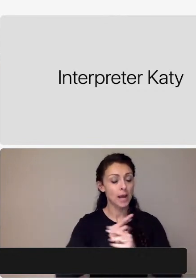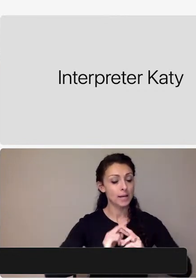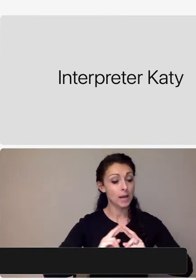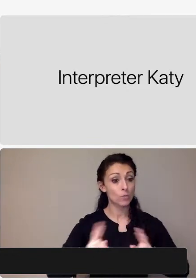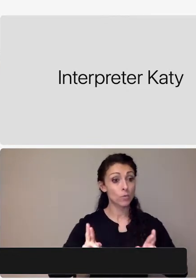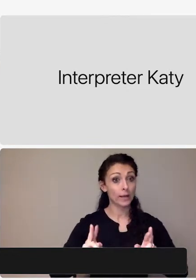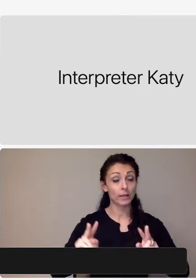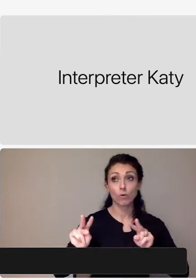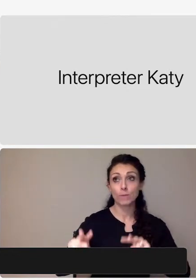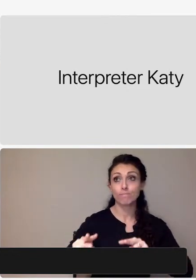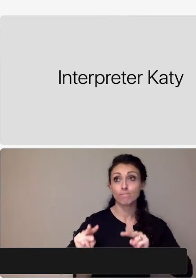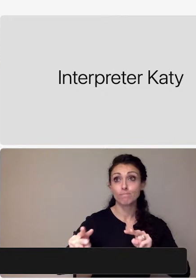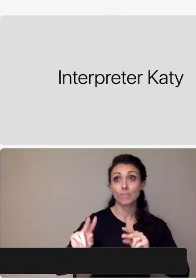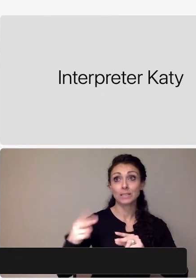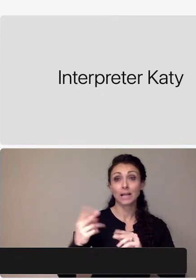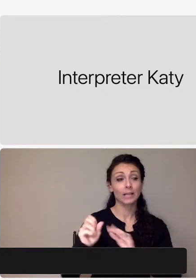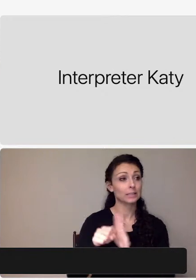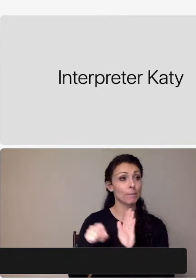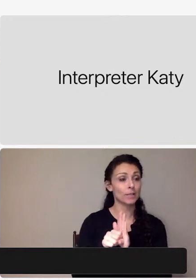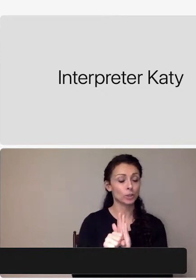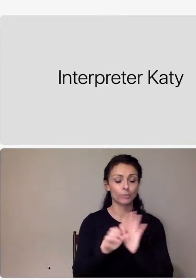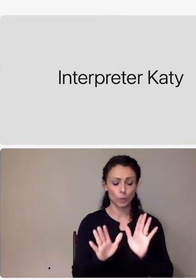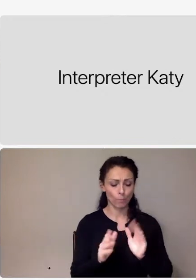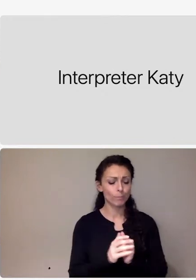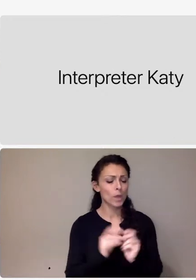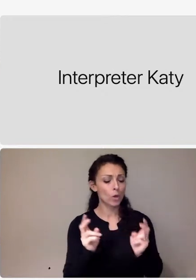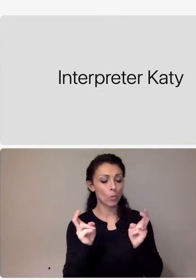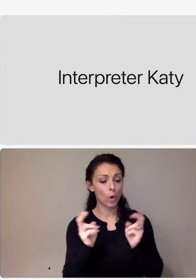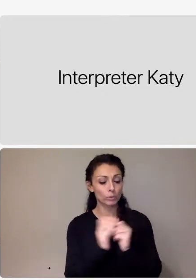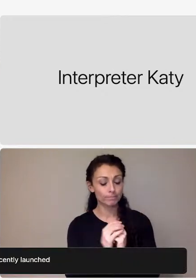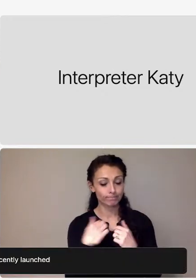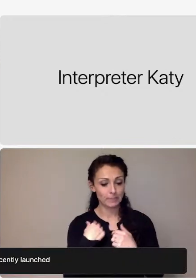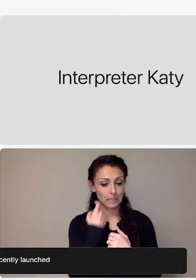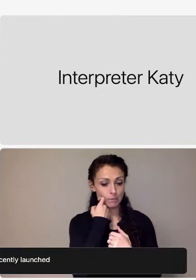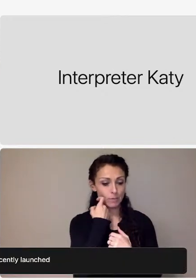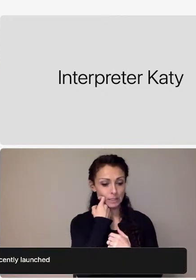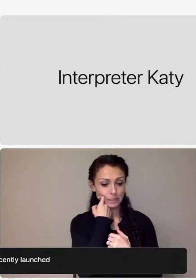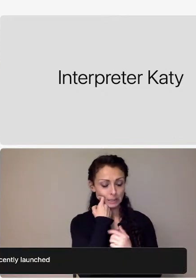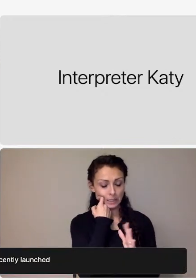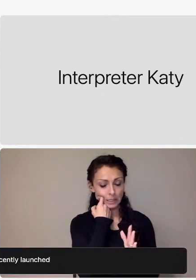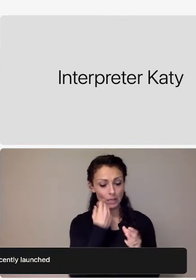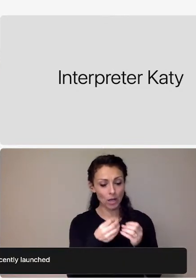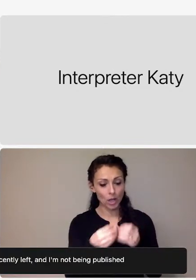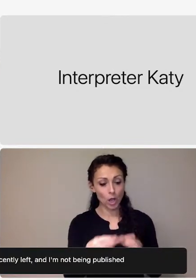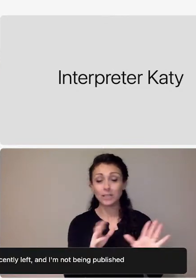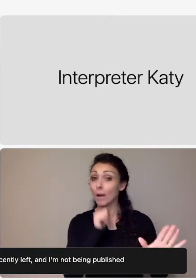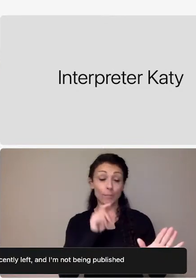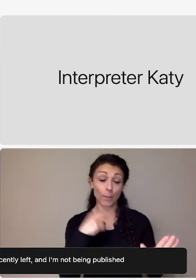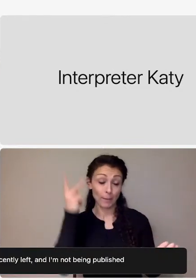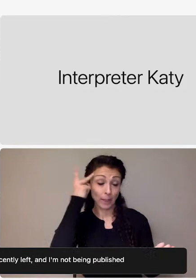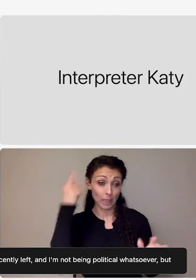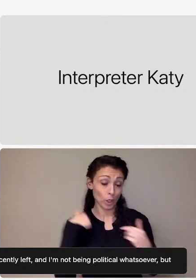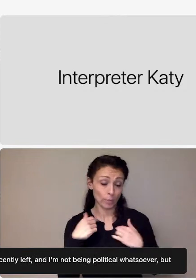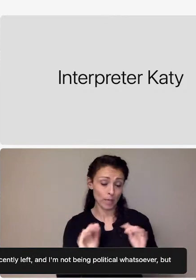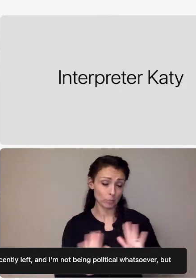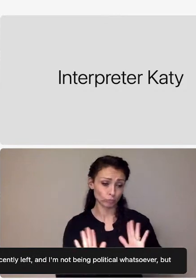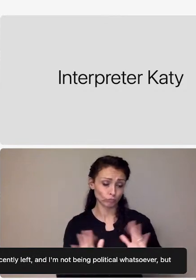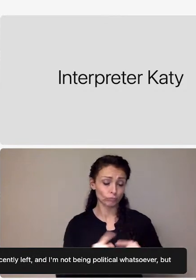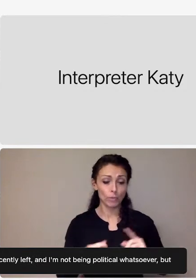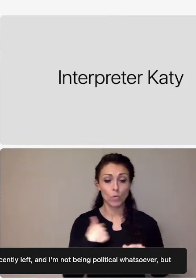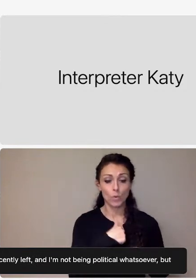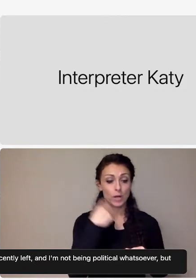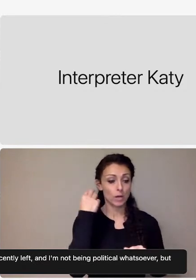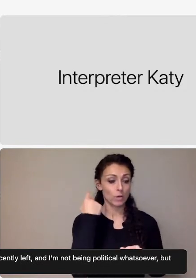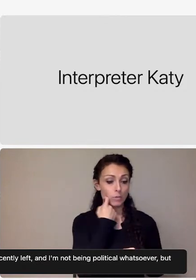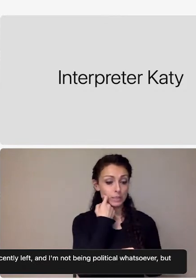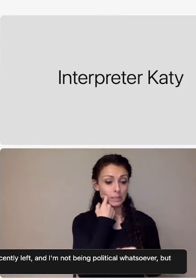quote is um we recently lost and i'm not being political whatsoever but we recently lost